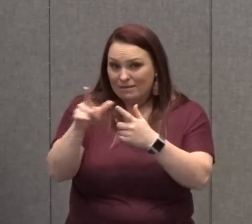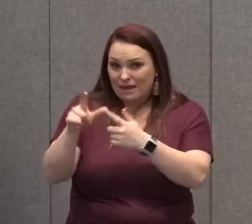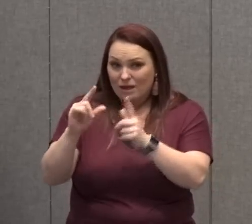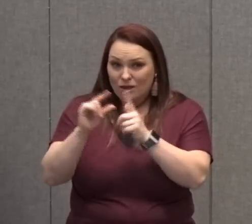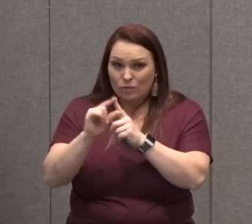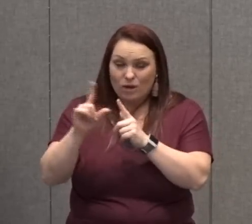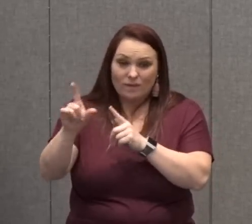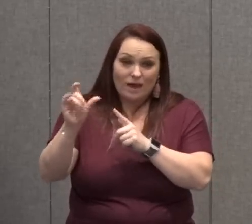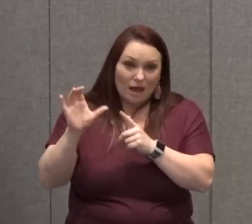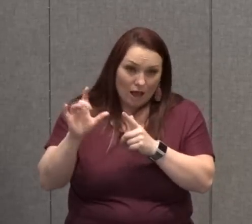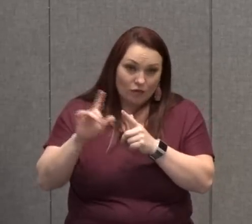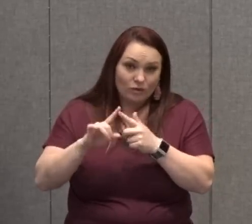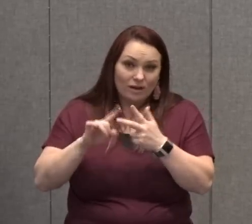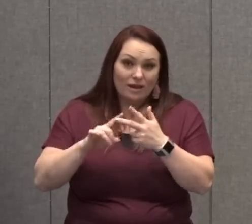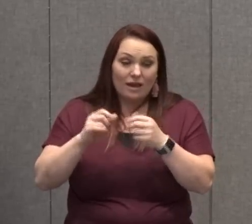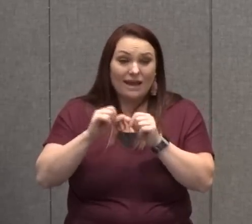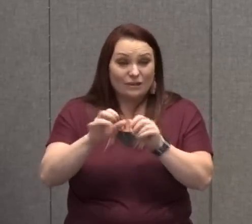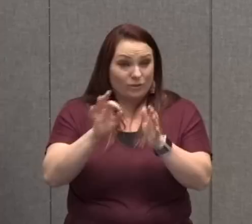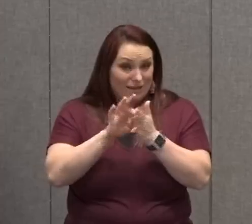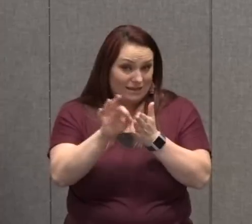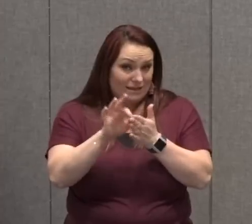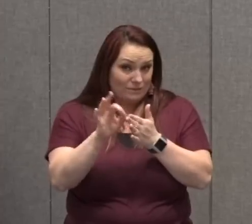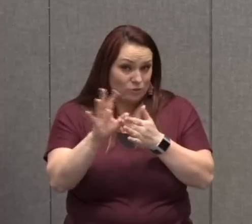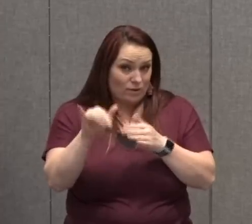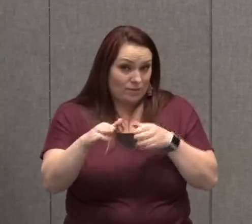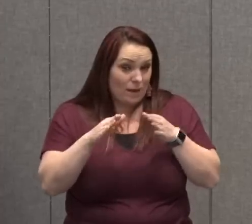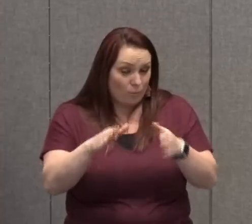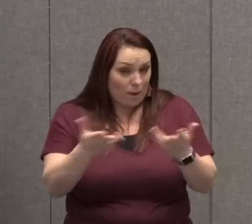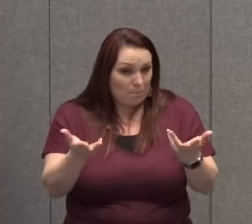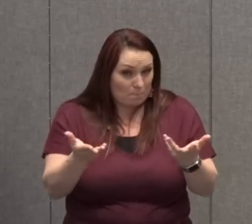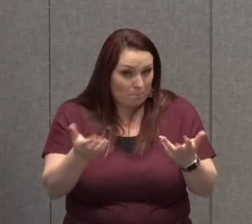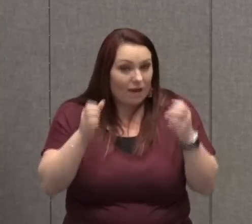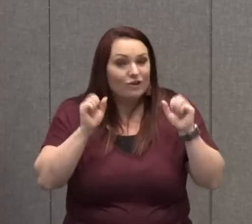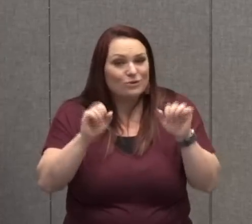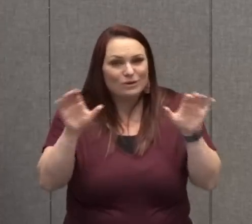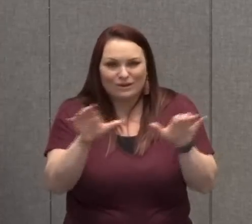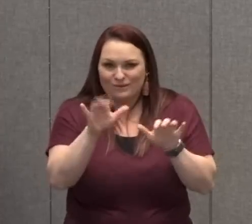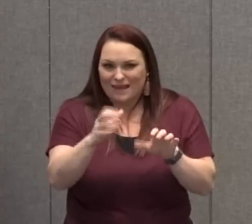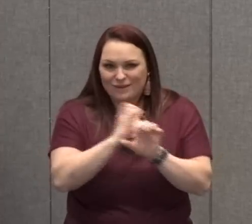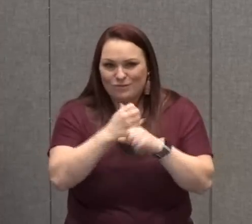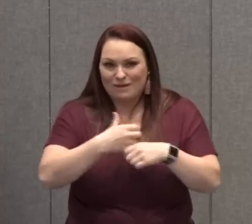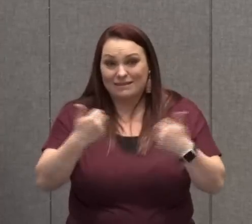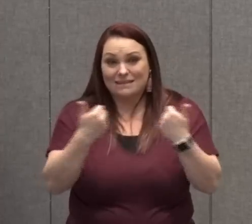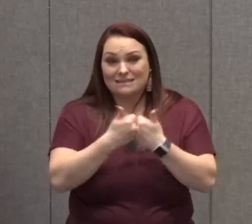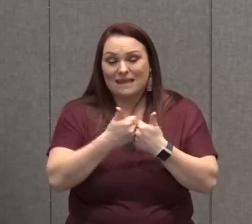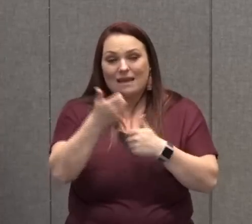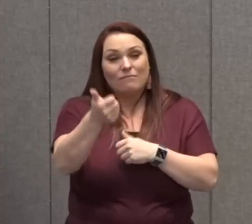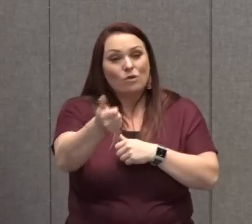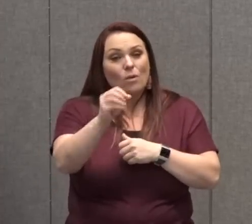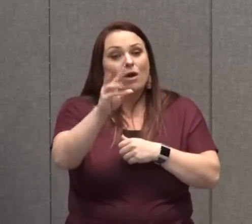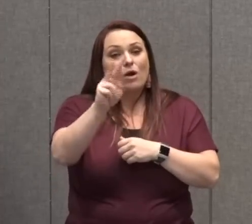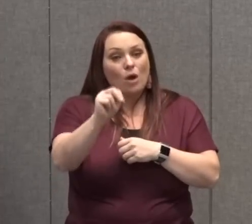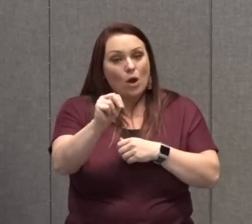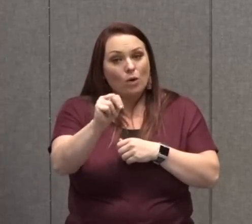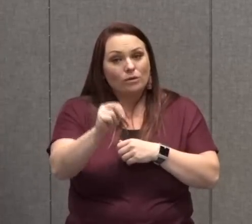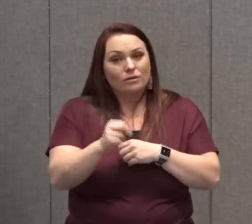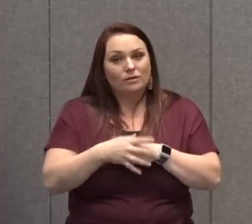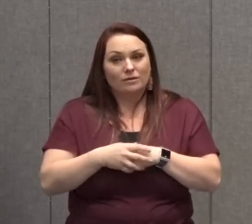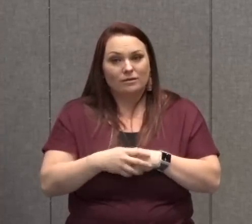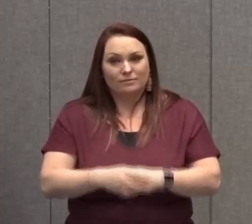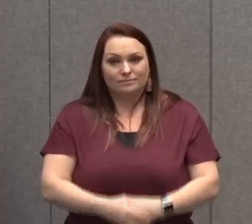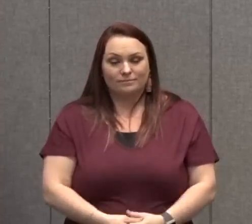worth a hundred and you could keep score like that that would be something you could do to make this game your own pretty